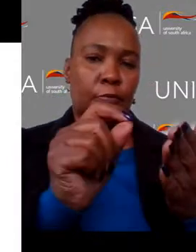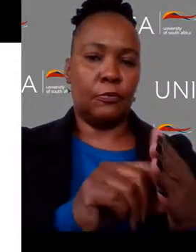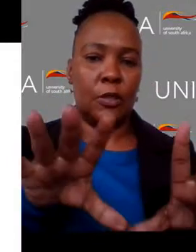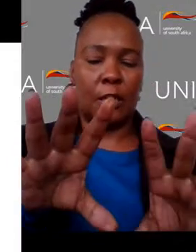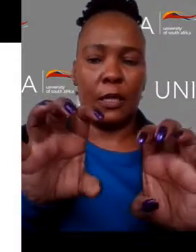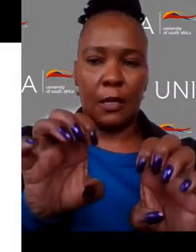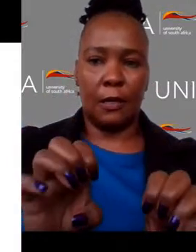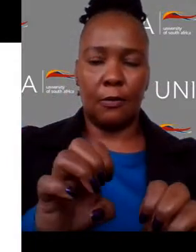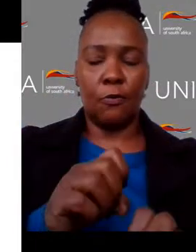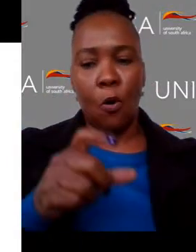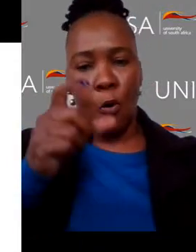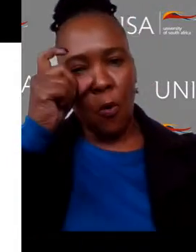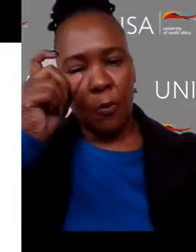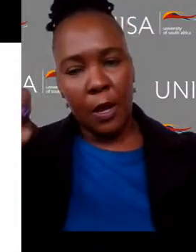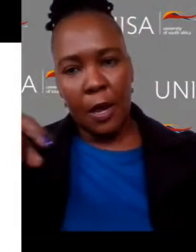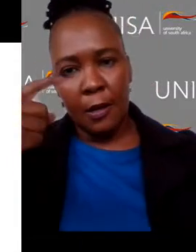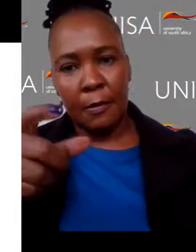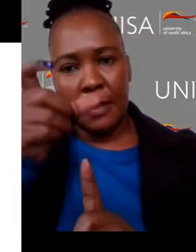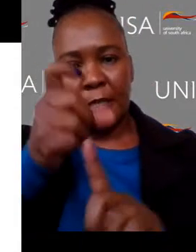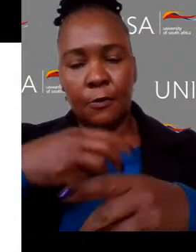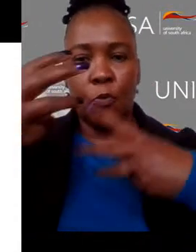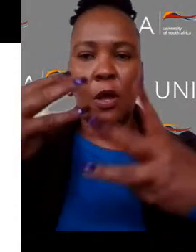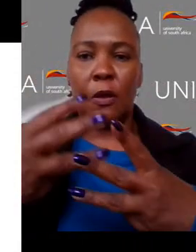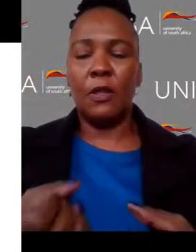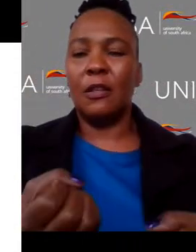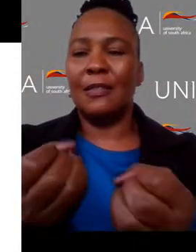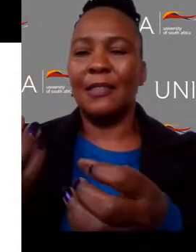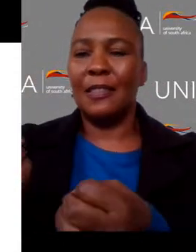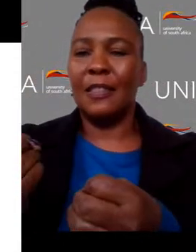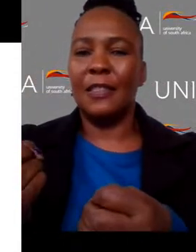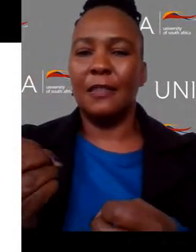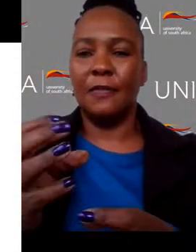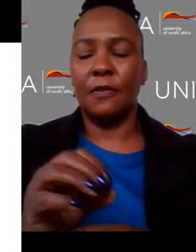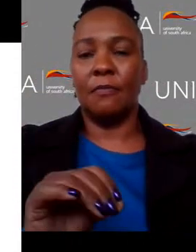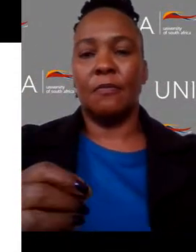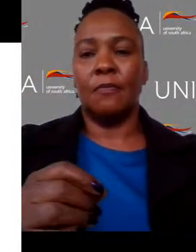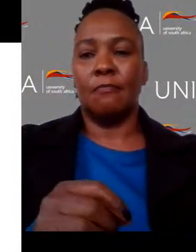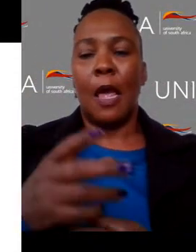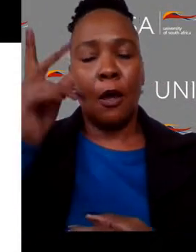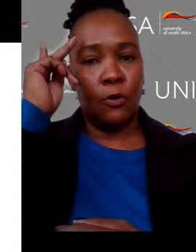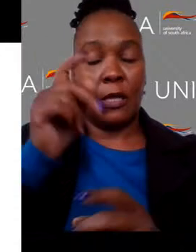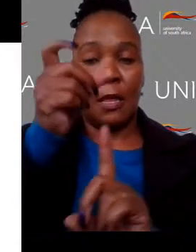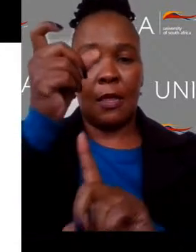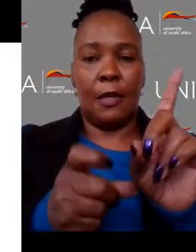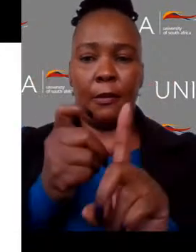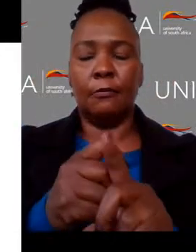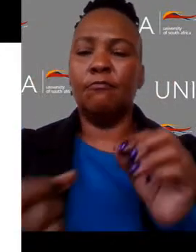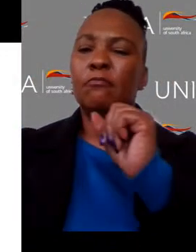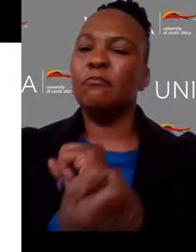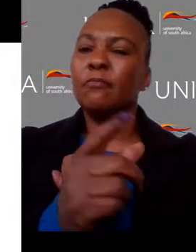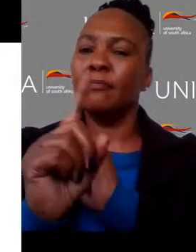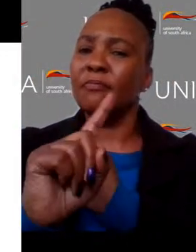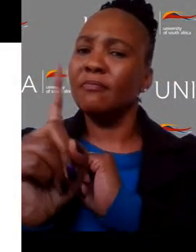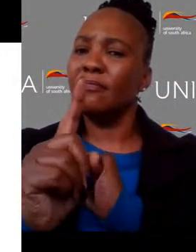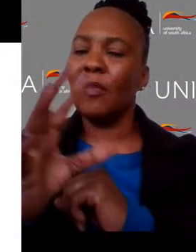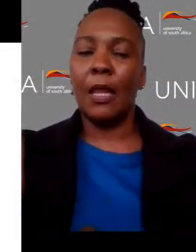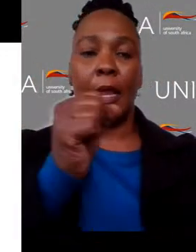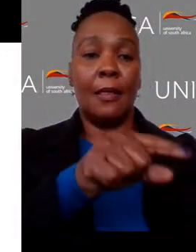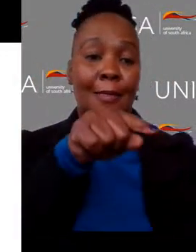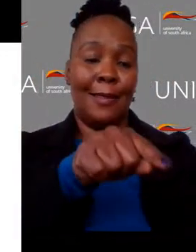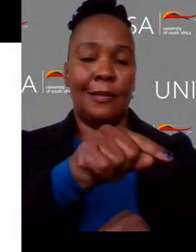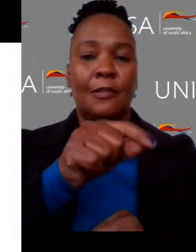without giving credit. What happens if that student takes those habits into the